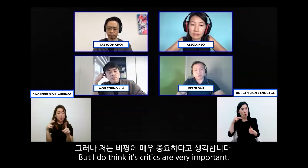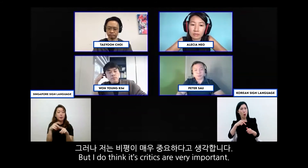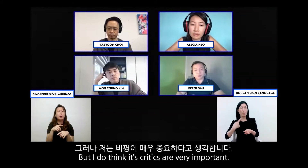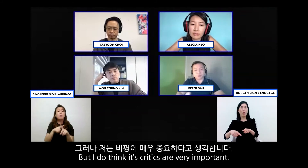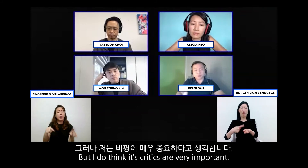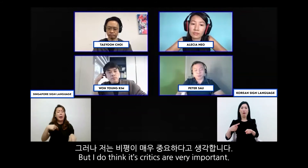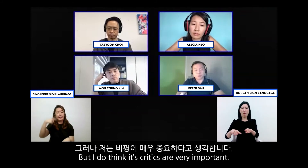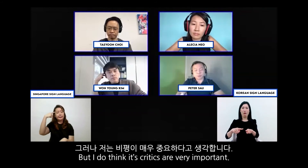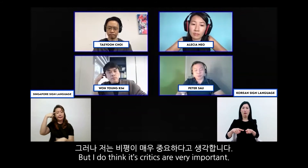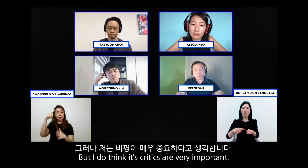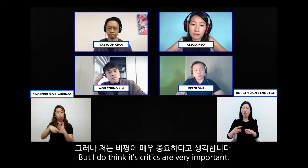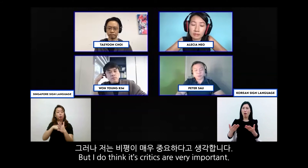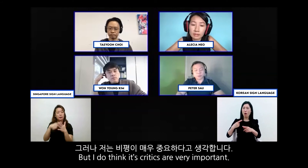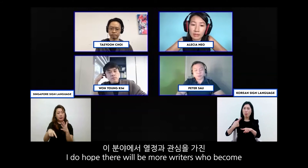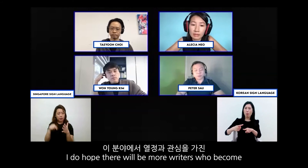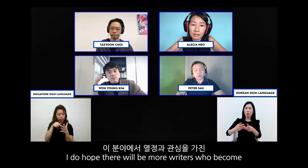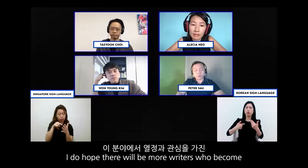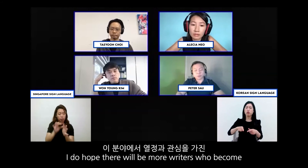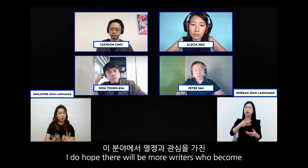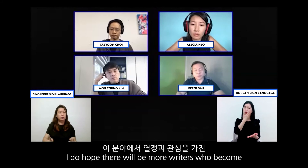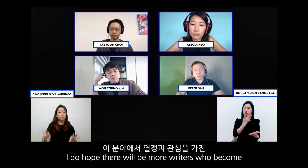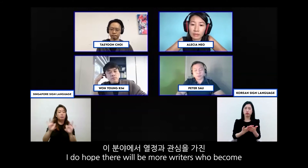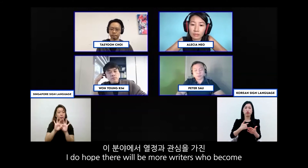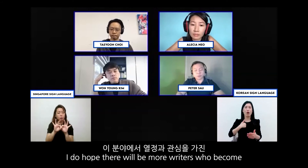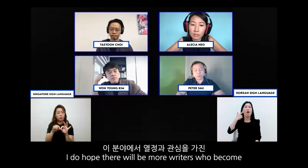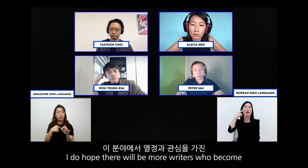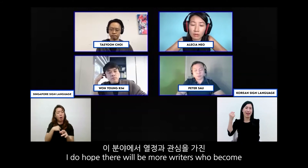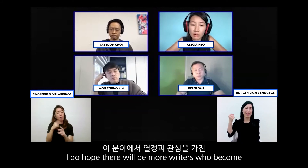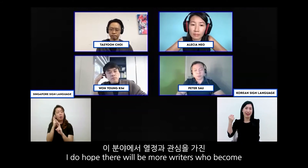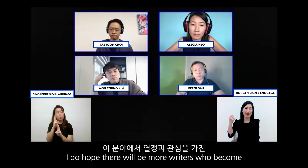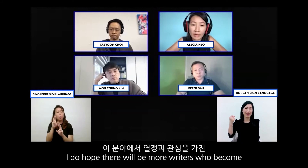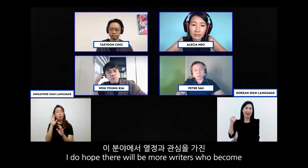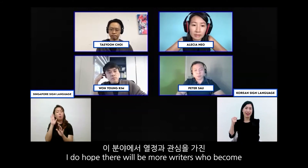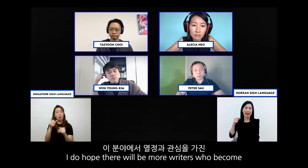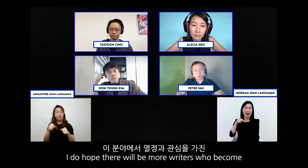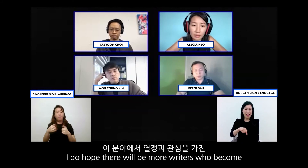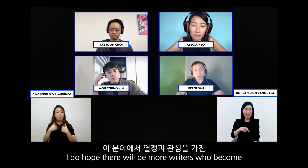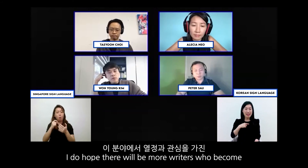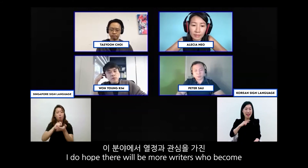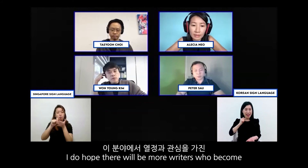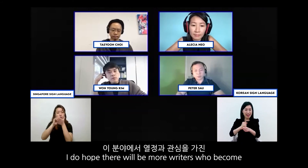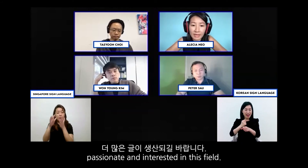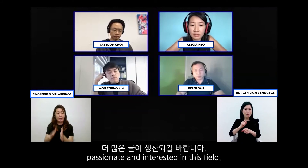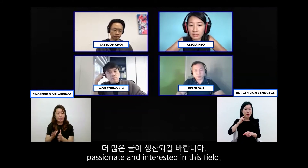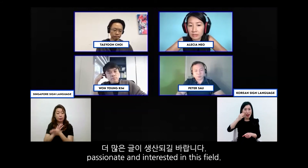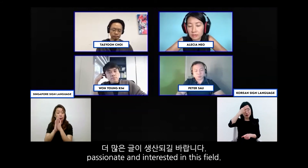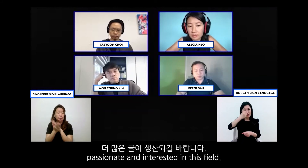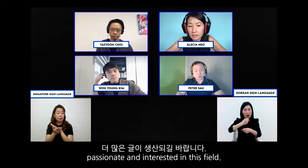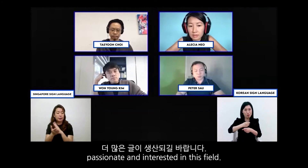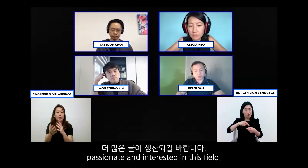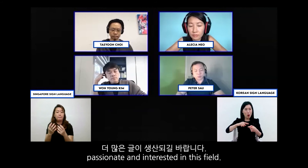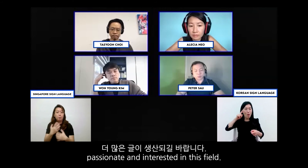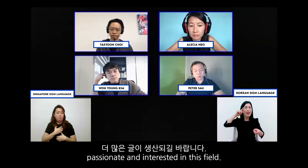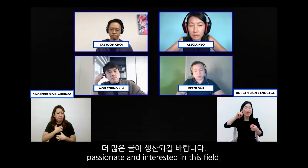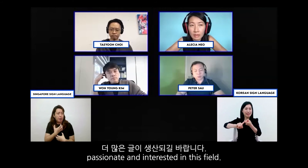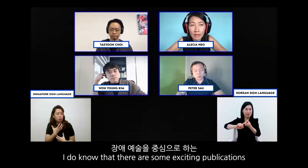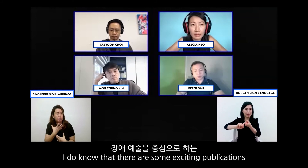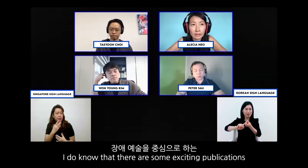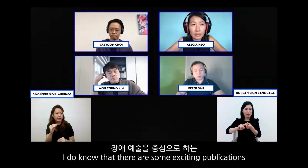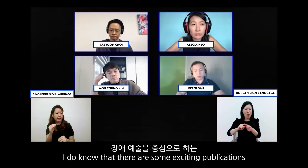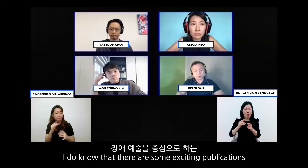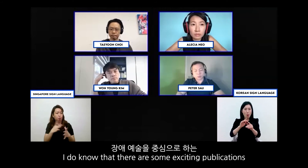it's critics are very important. I do hope there will be more writers who become passionate and interested in this